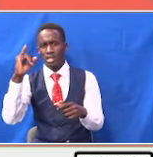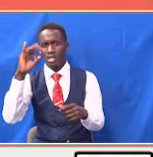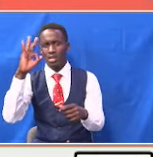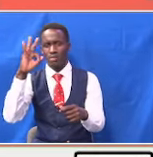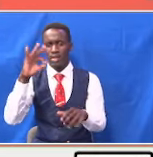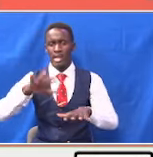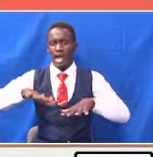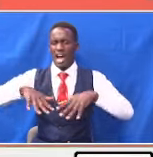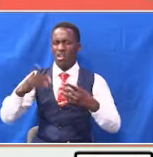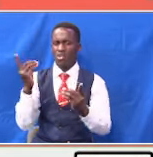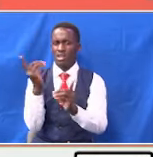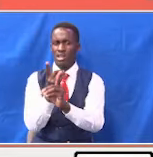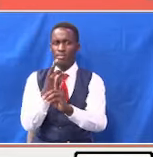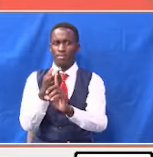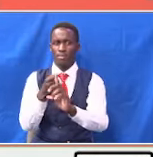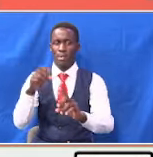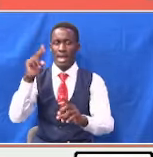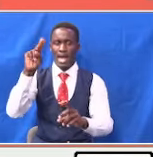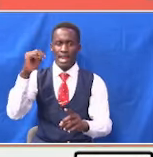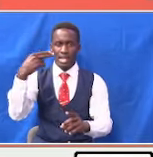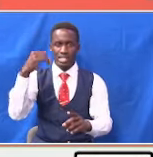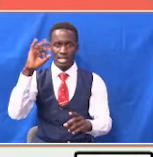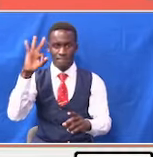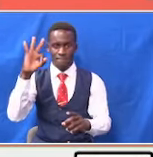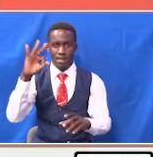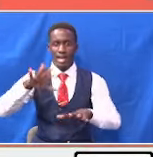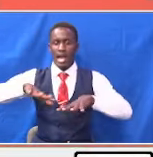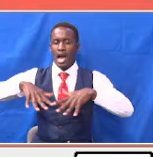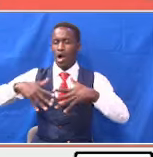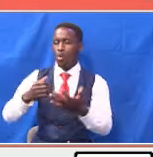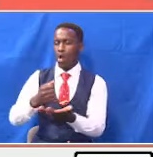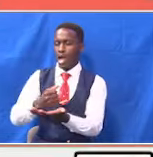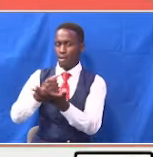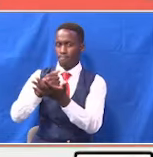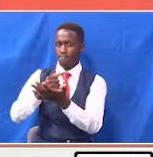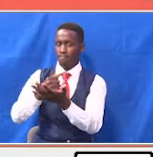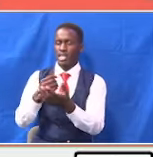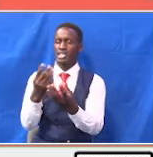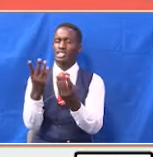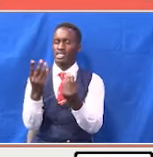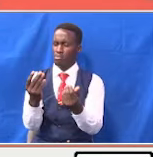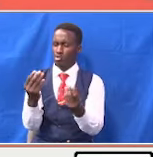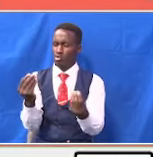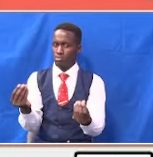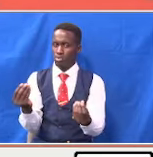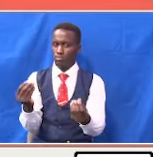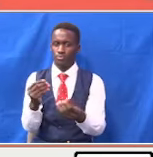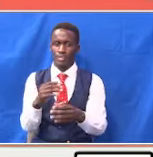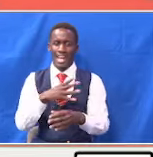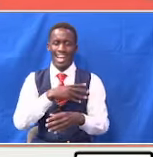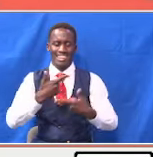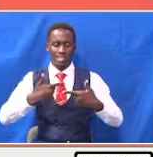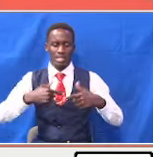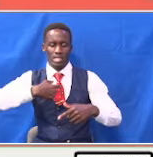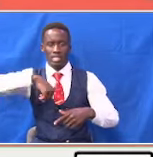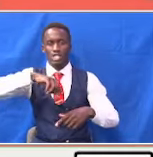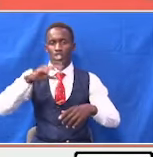How is it different from NHIF, and how is it going to be helpful? In simple terms. In simple terms. And let us